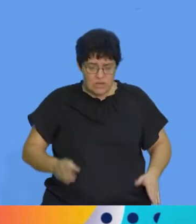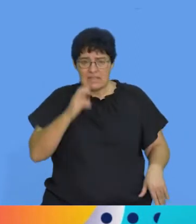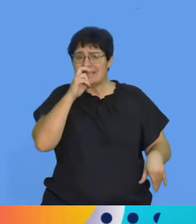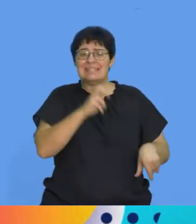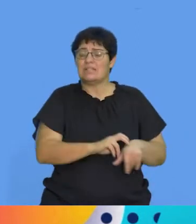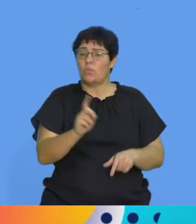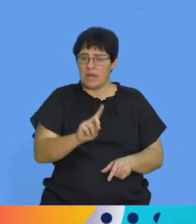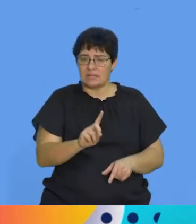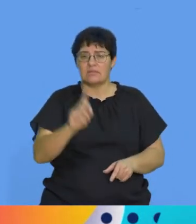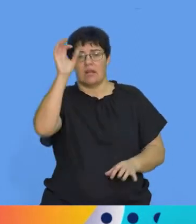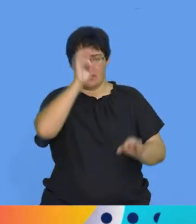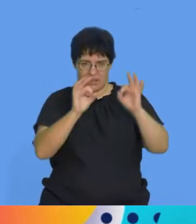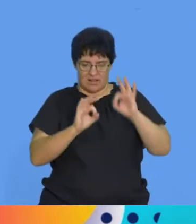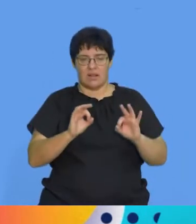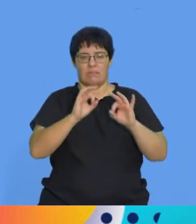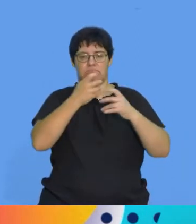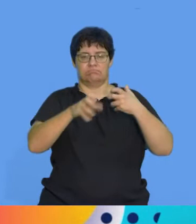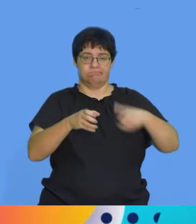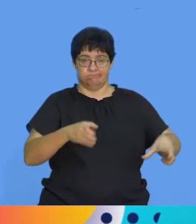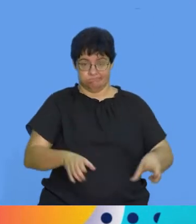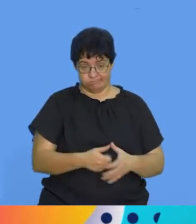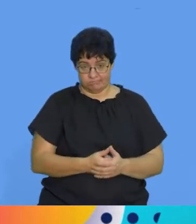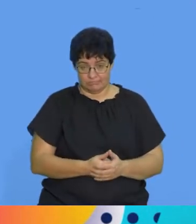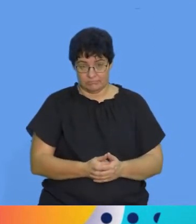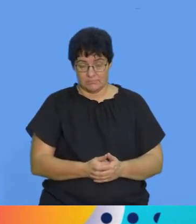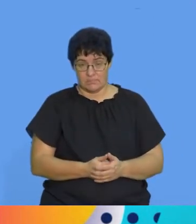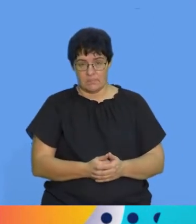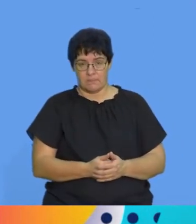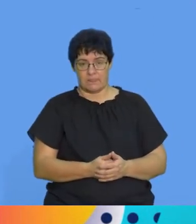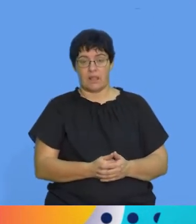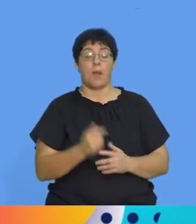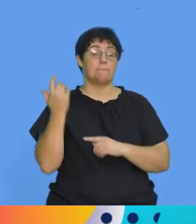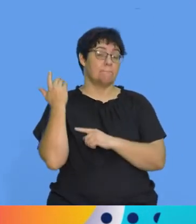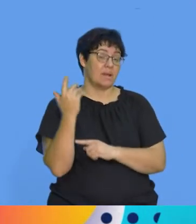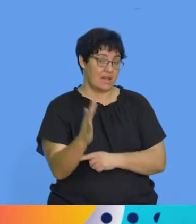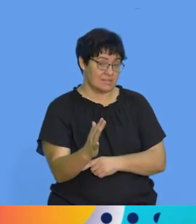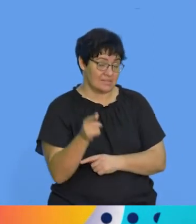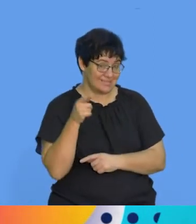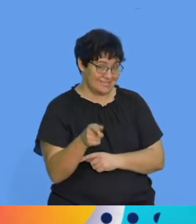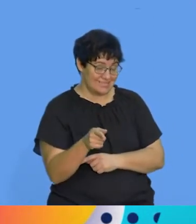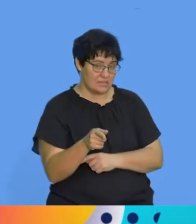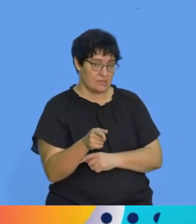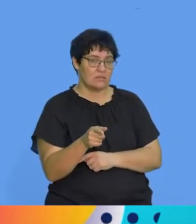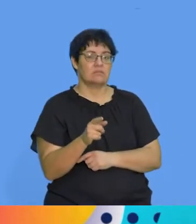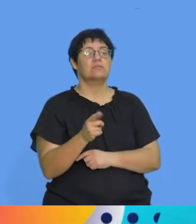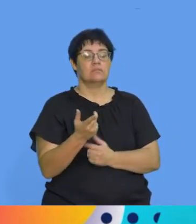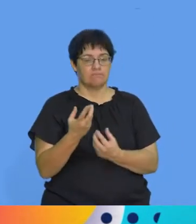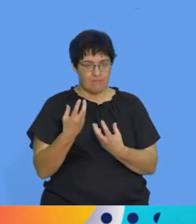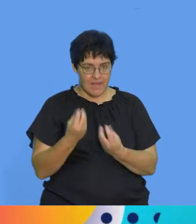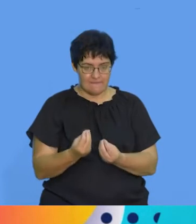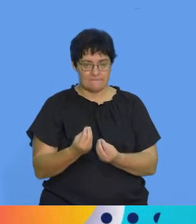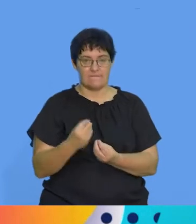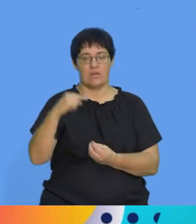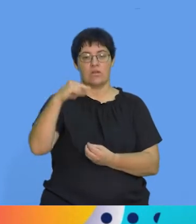body just need to do? We just need to break it down. Okay, so starch. Plants are going to